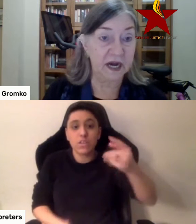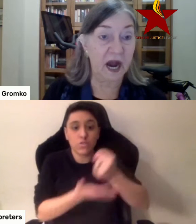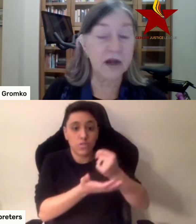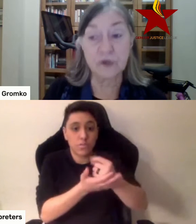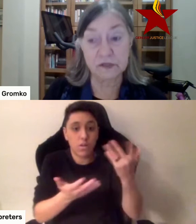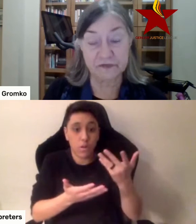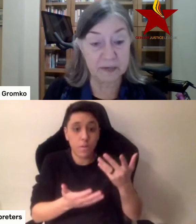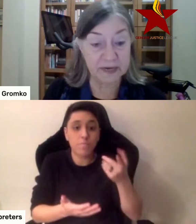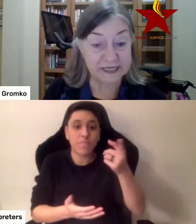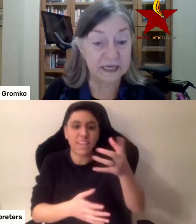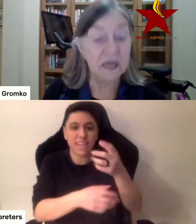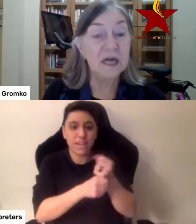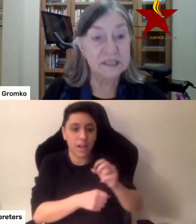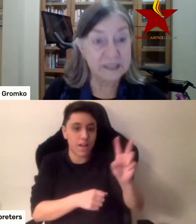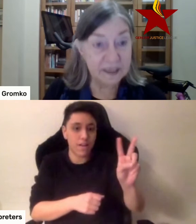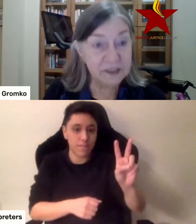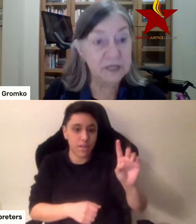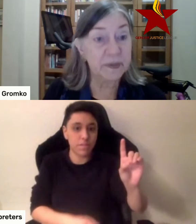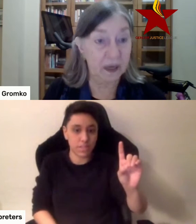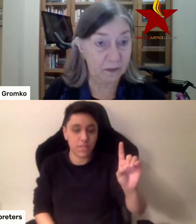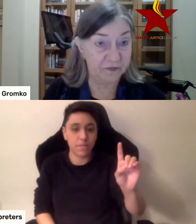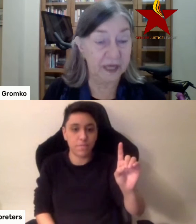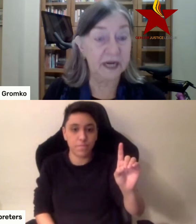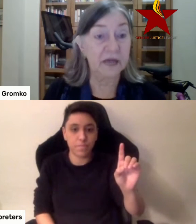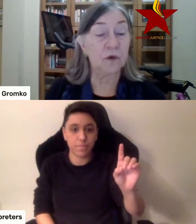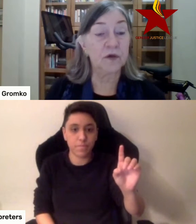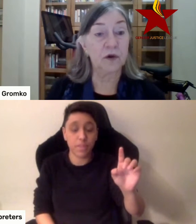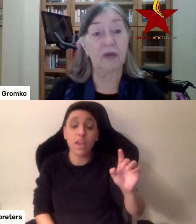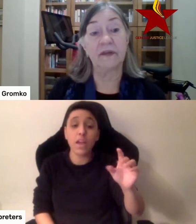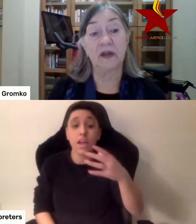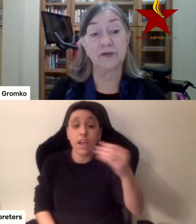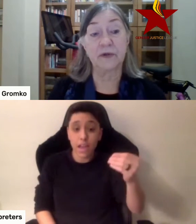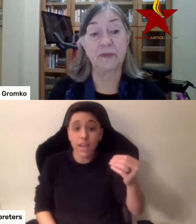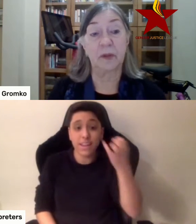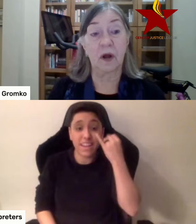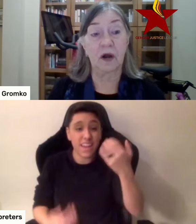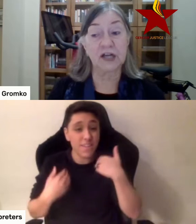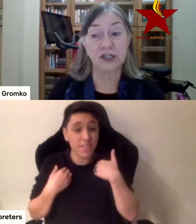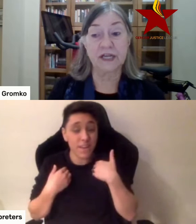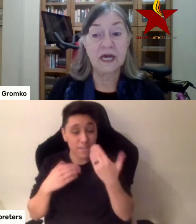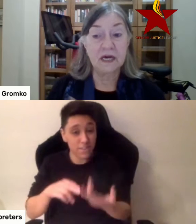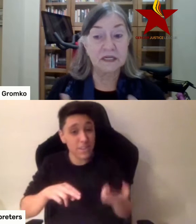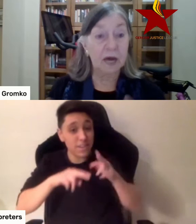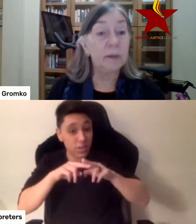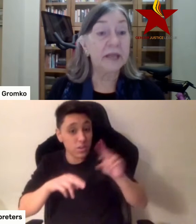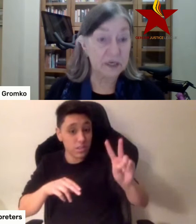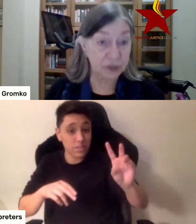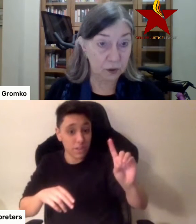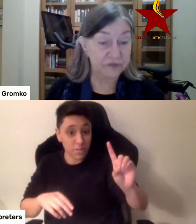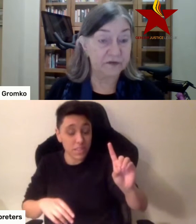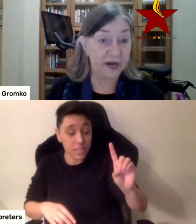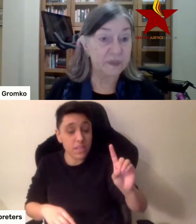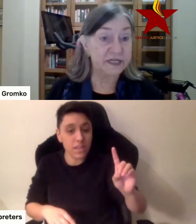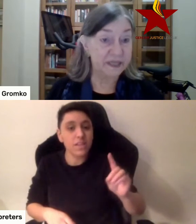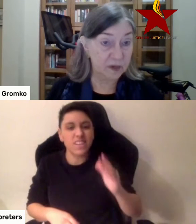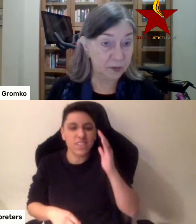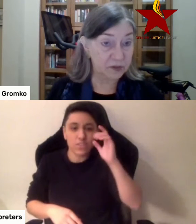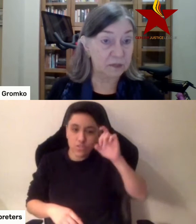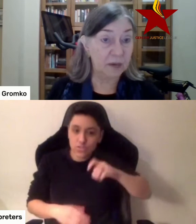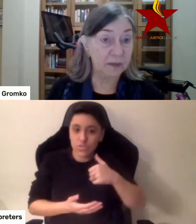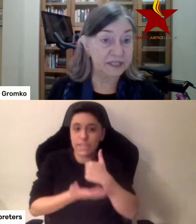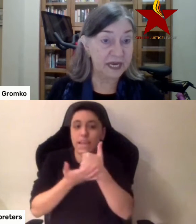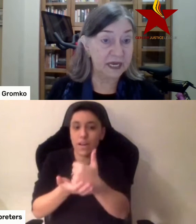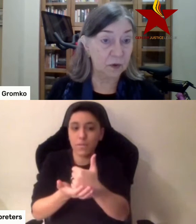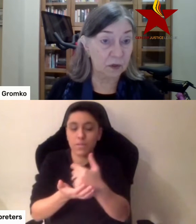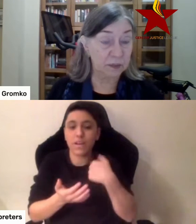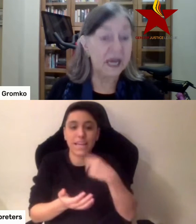see that higher dose vitamin D seems to be helpful. And I know that around the country, people are actually doubling a dose of vitamin D that a